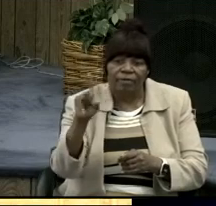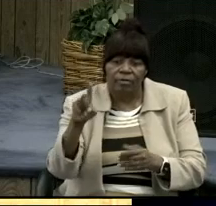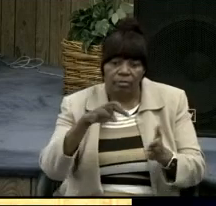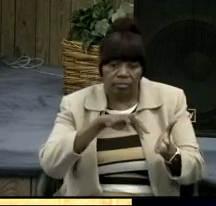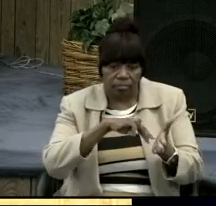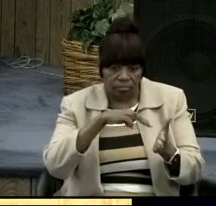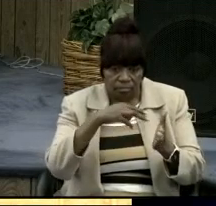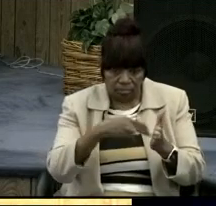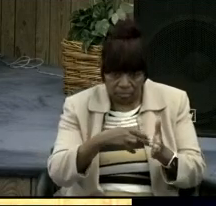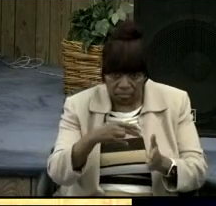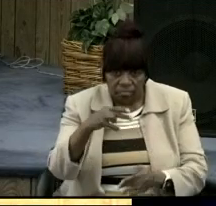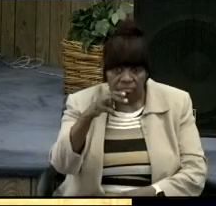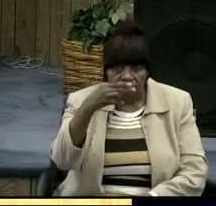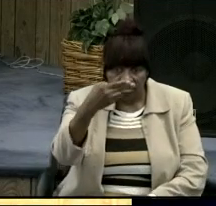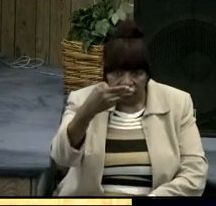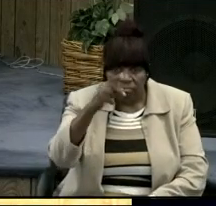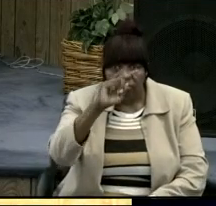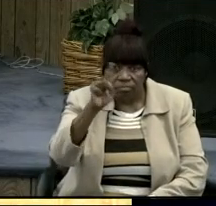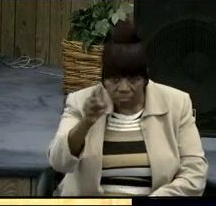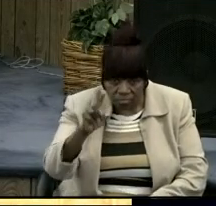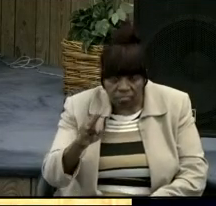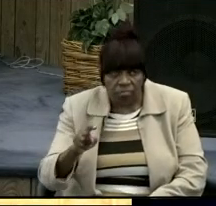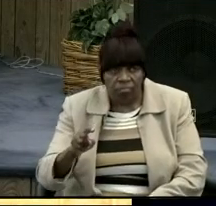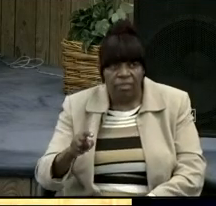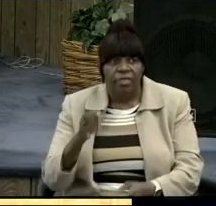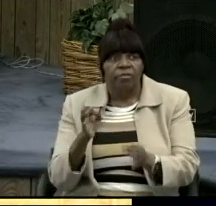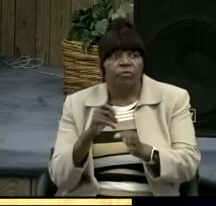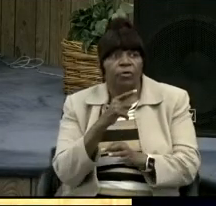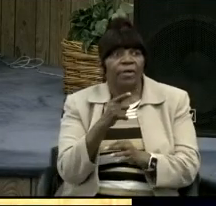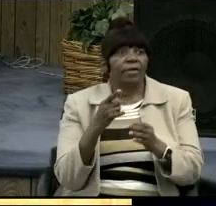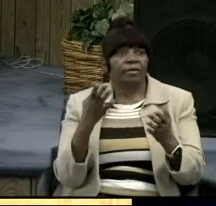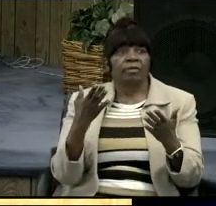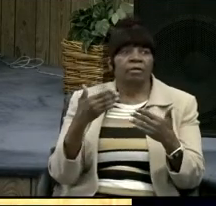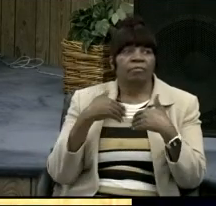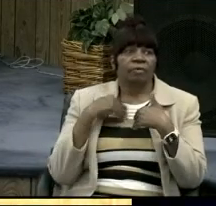or someone exposed to prolonged high sounds, such